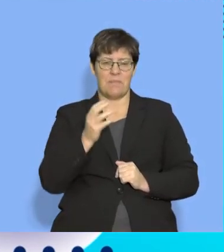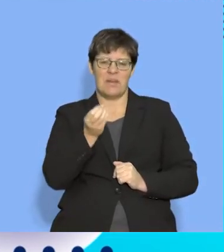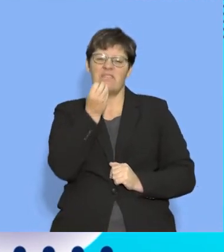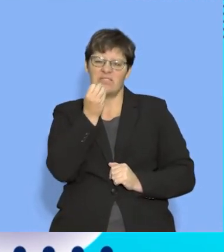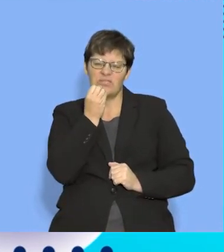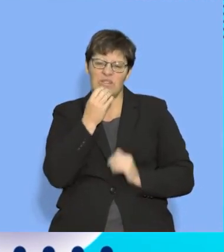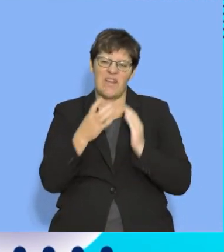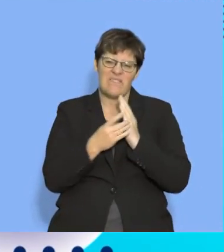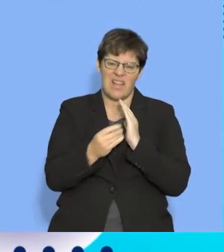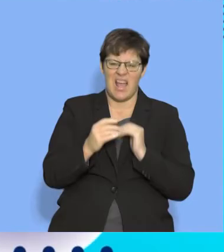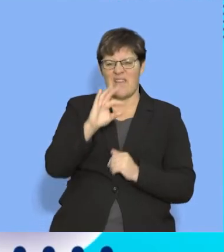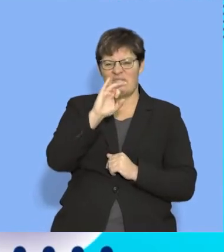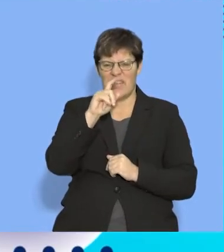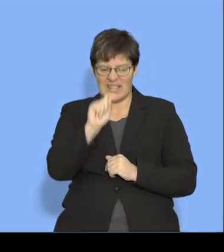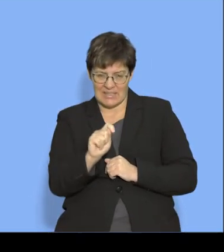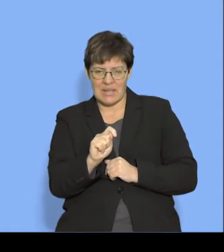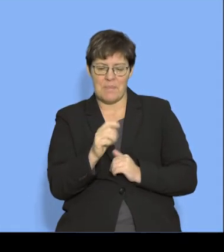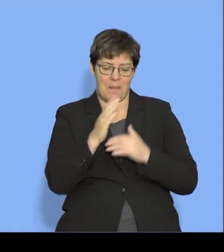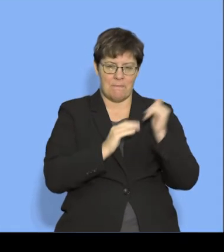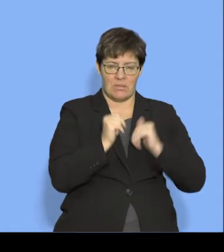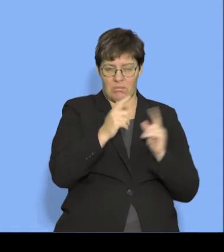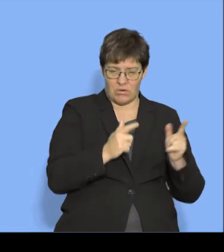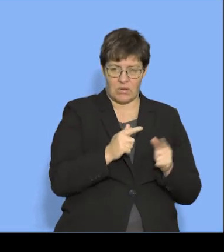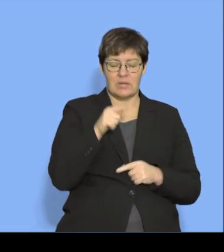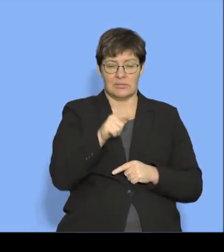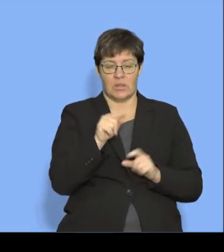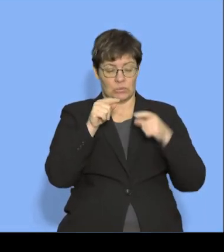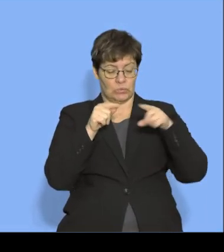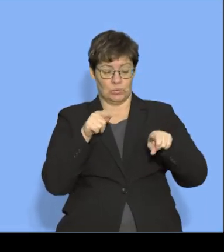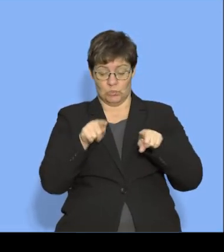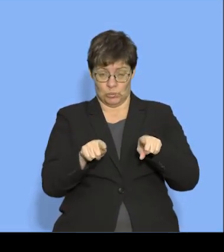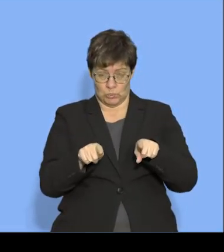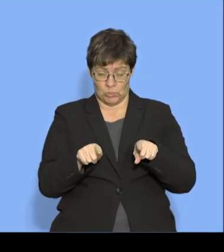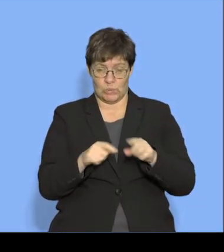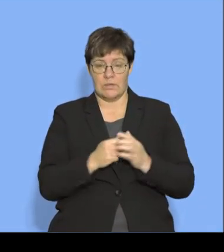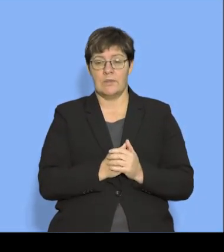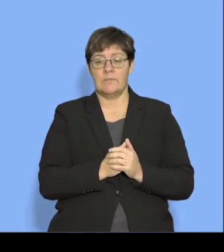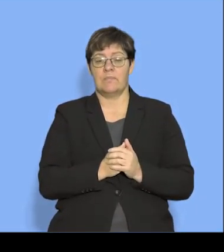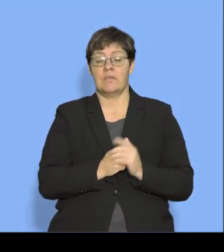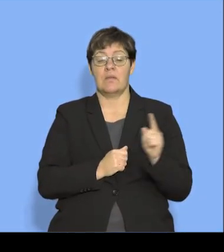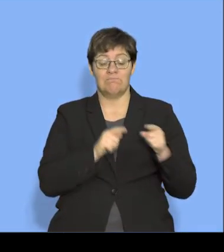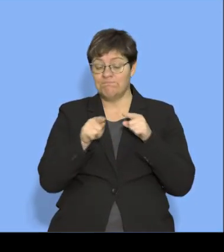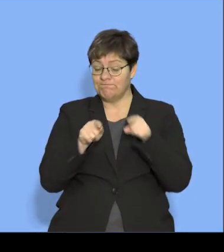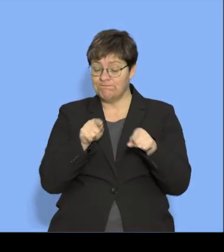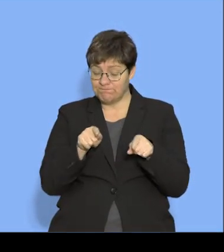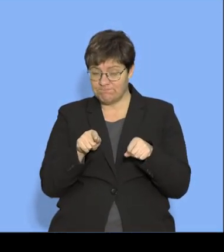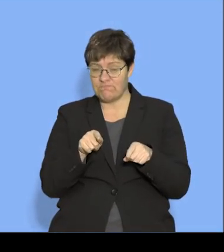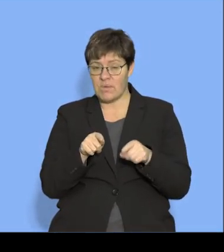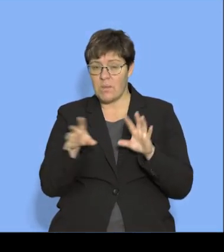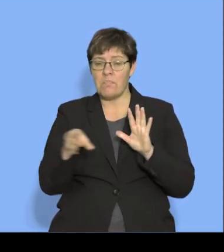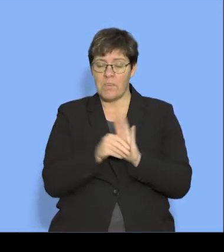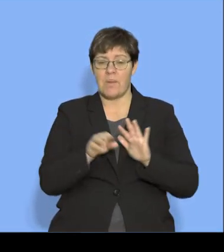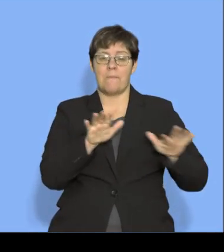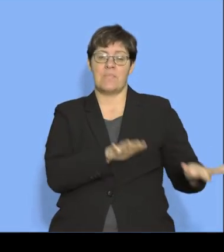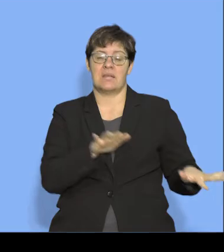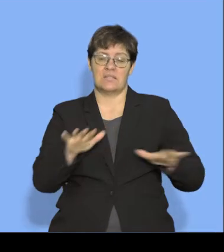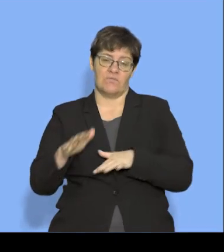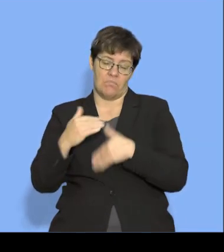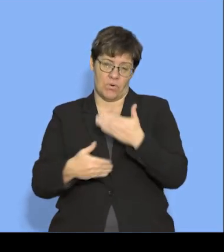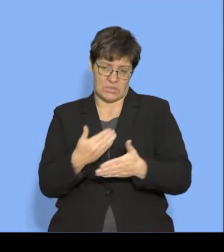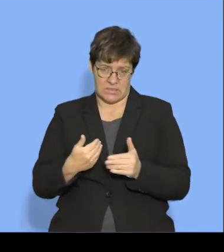your fats, those are broken down into the building blocks called glycerol and fatty acids. The absorption of that is a passive